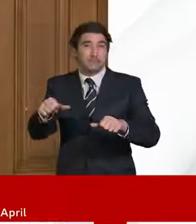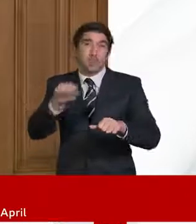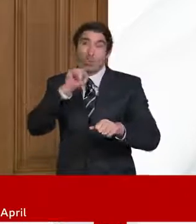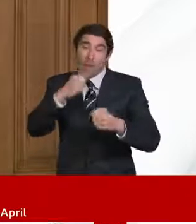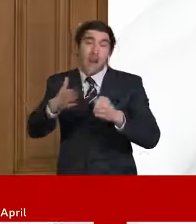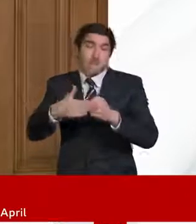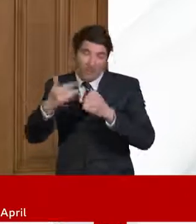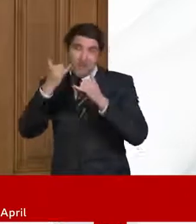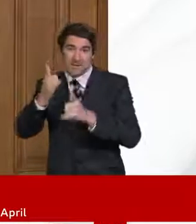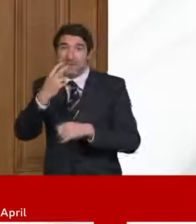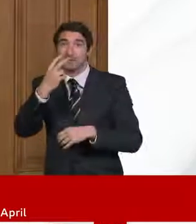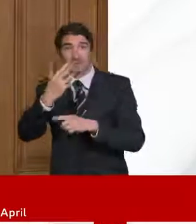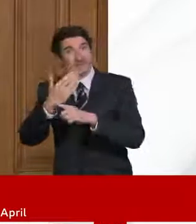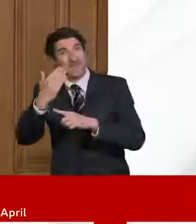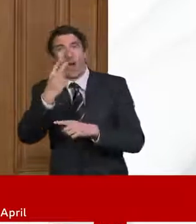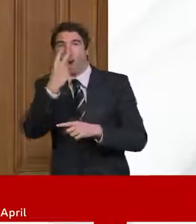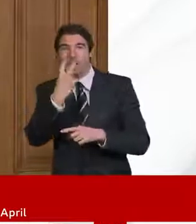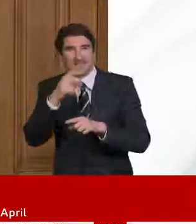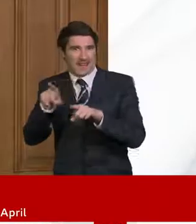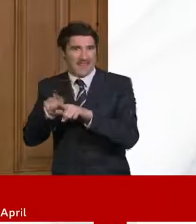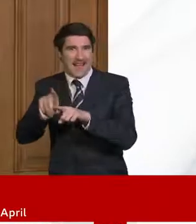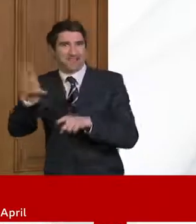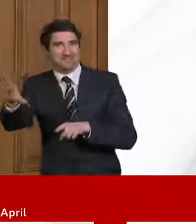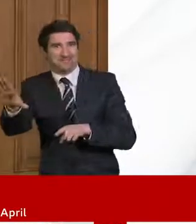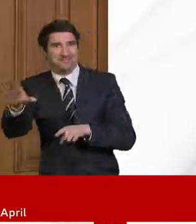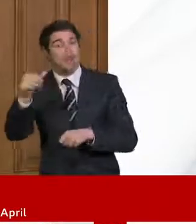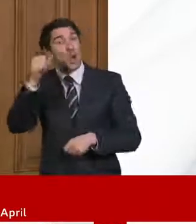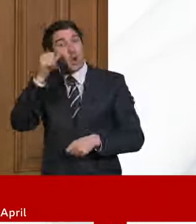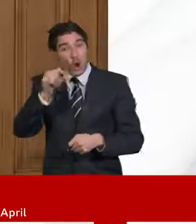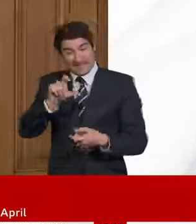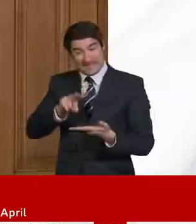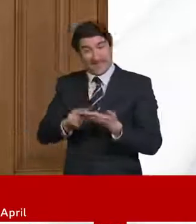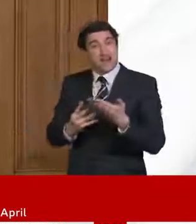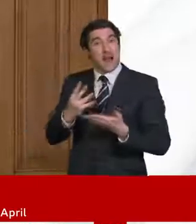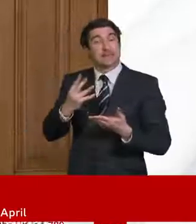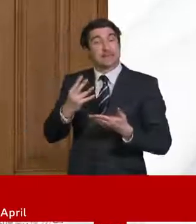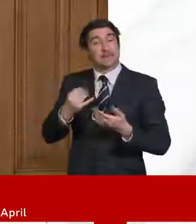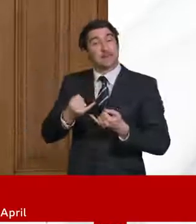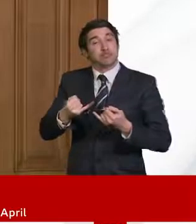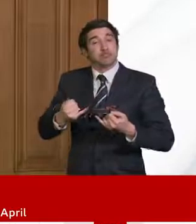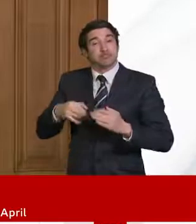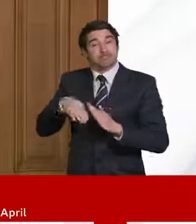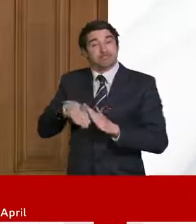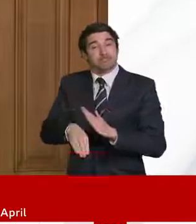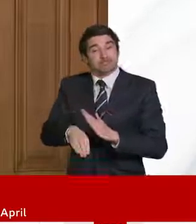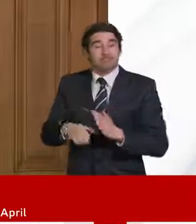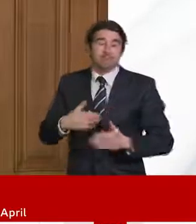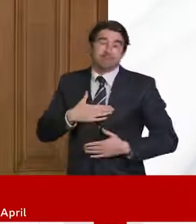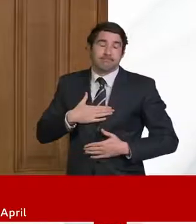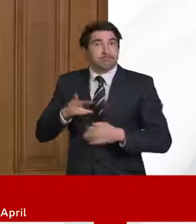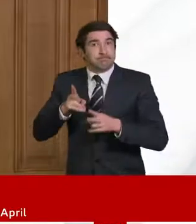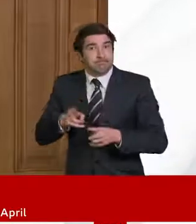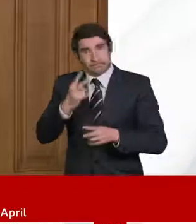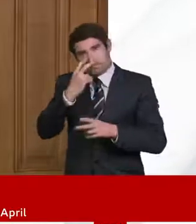to answer this question, to be honest, until right at the end of the outbreak. If we look back in a year's time, we will be able to compare who